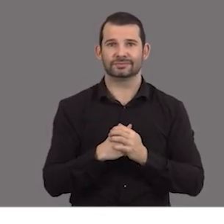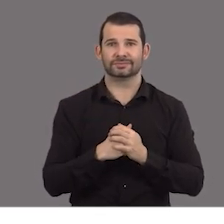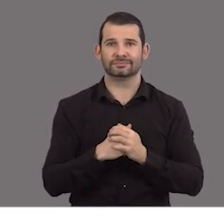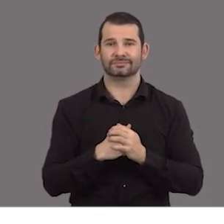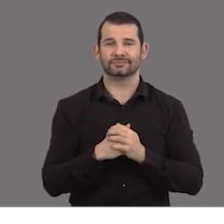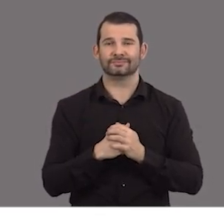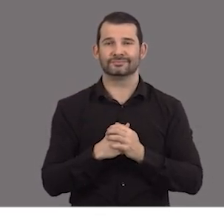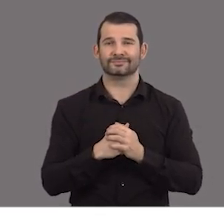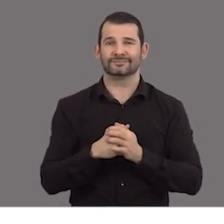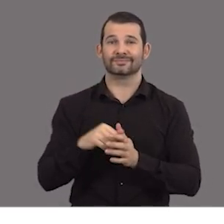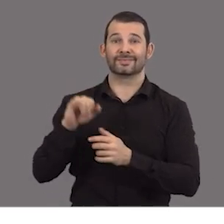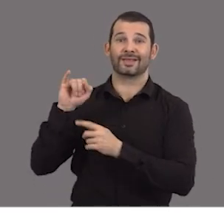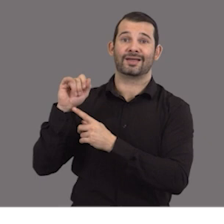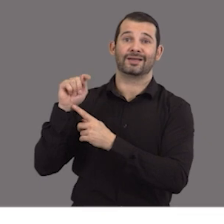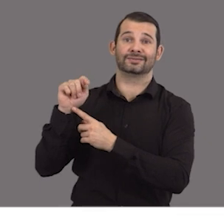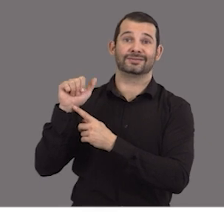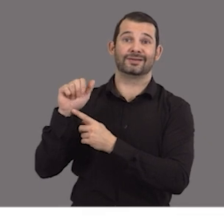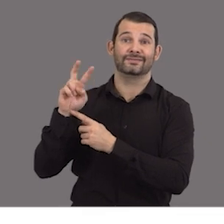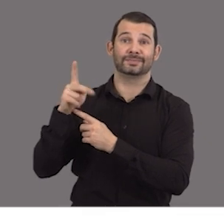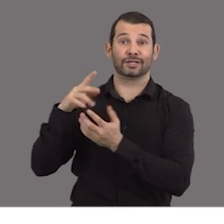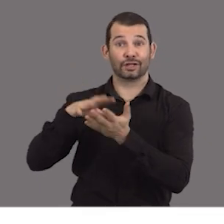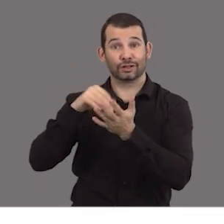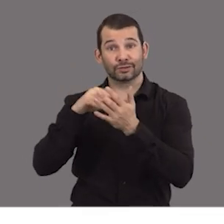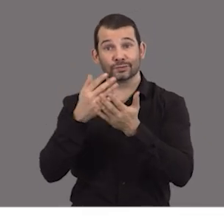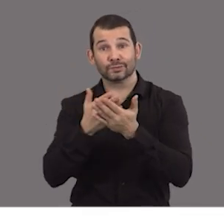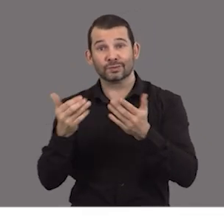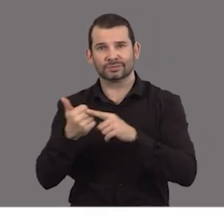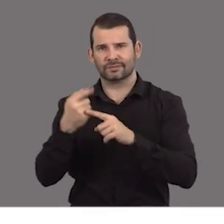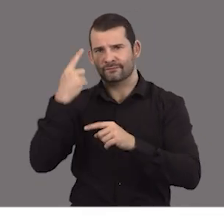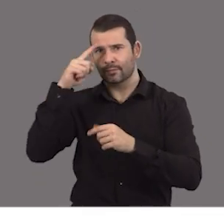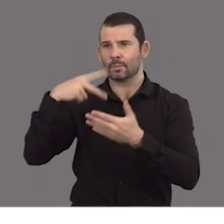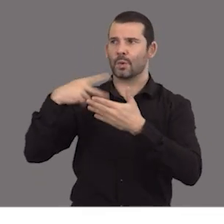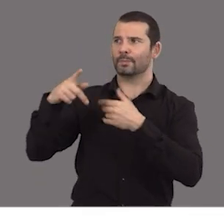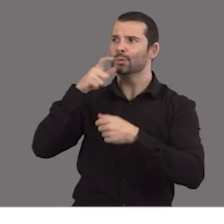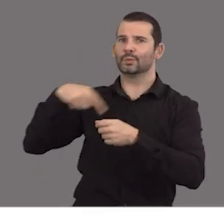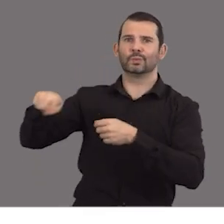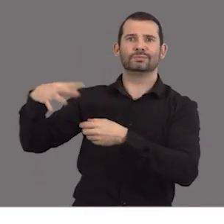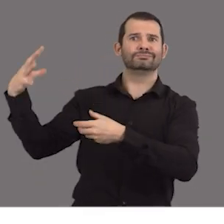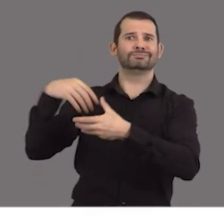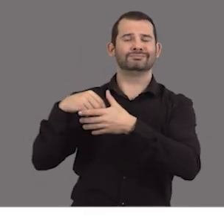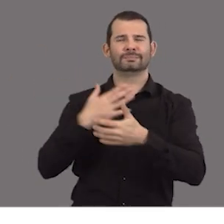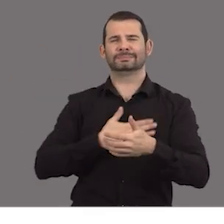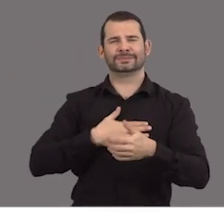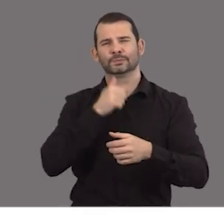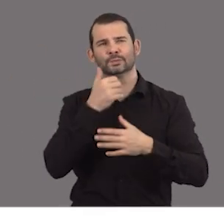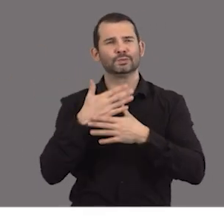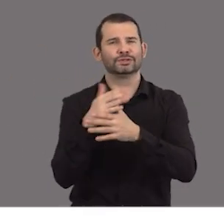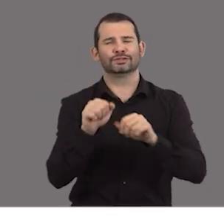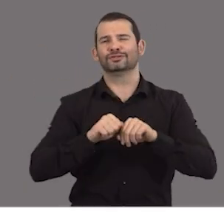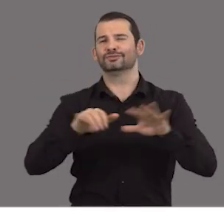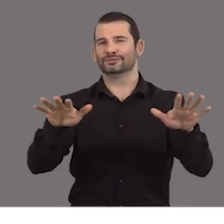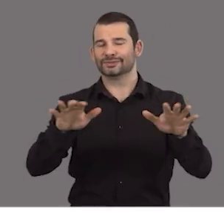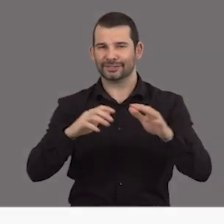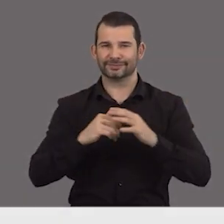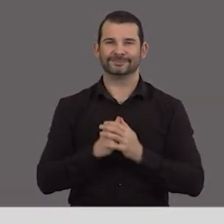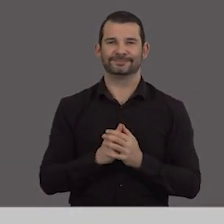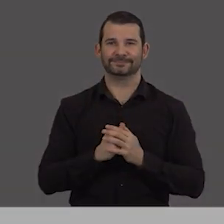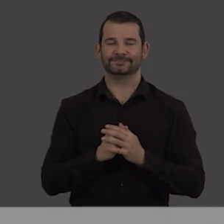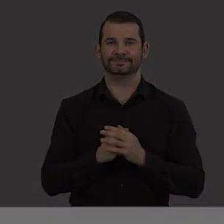revenuequebec.ca/volunteers. ITAVP learning resources are for program participants. Please do not share them.